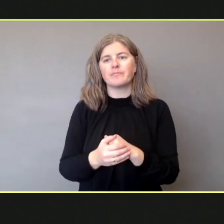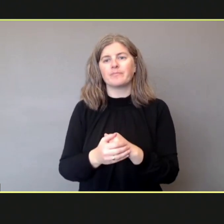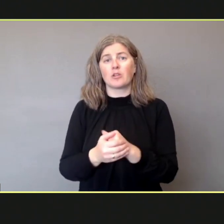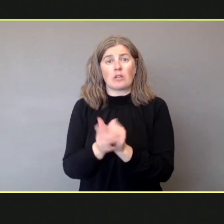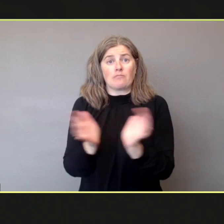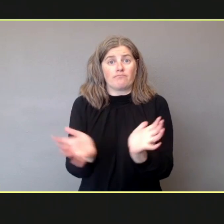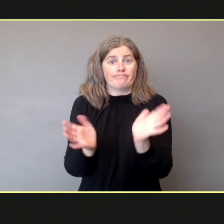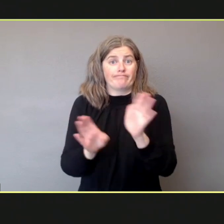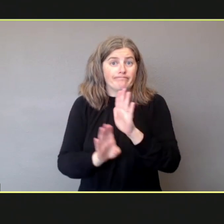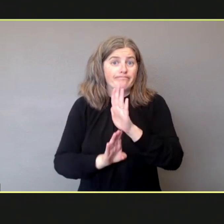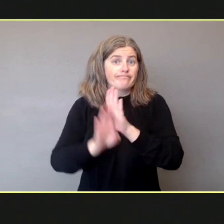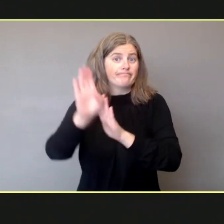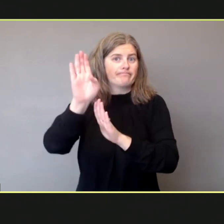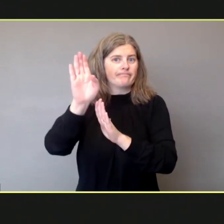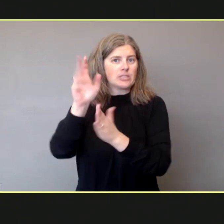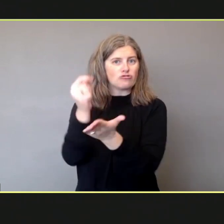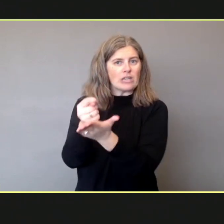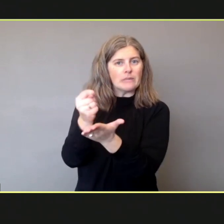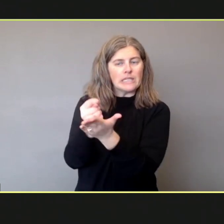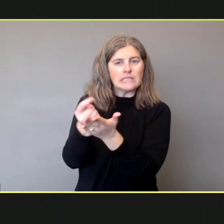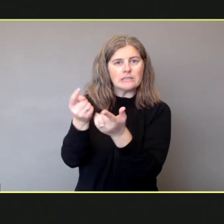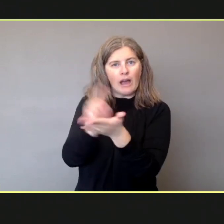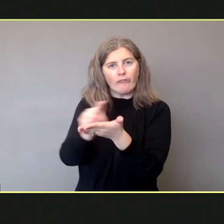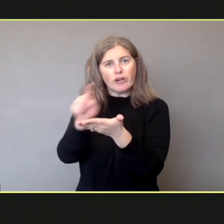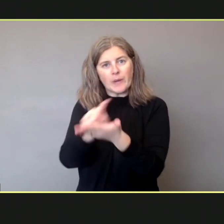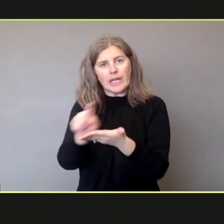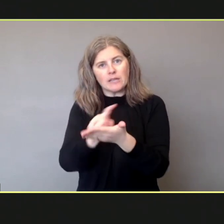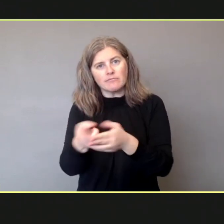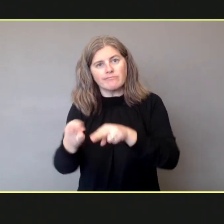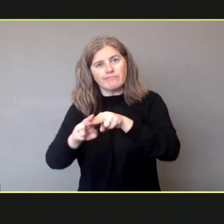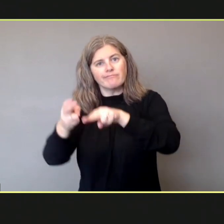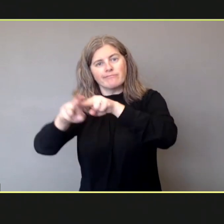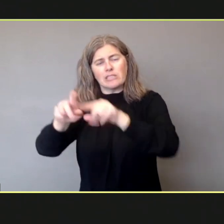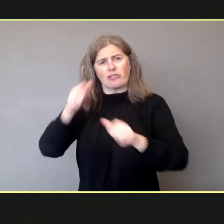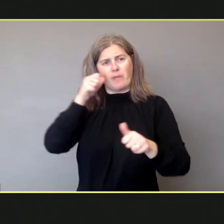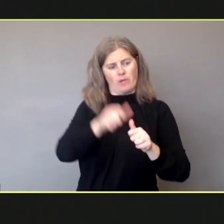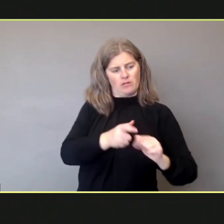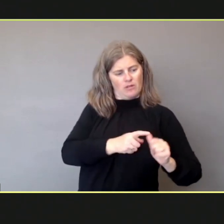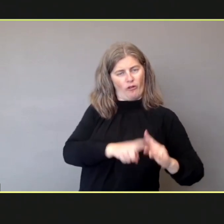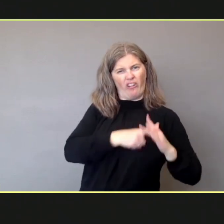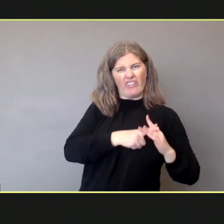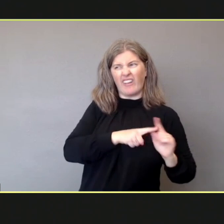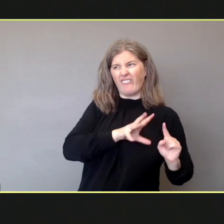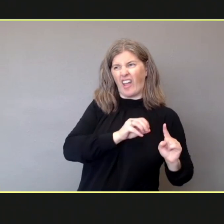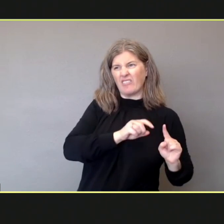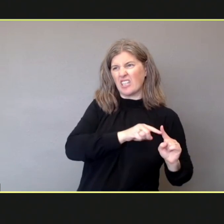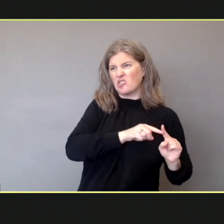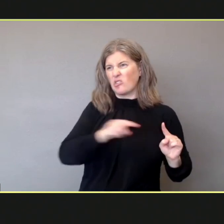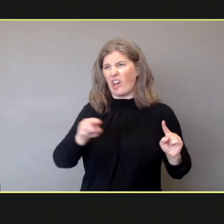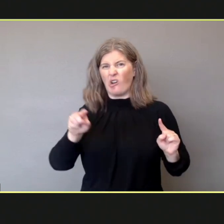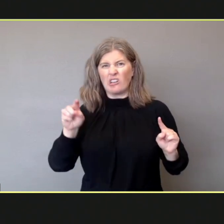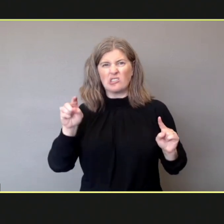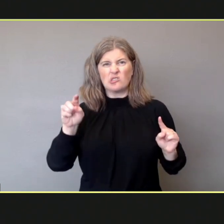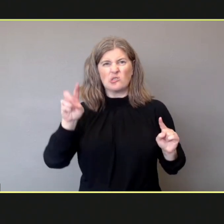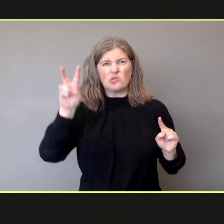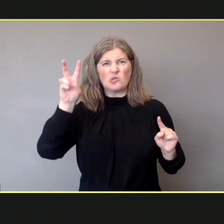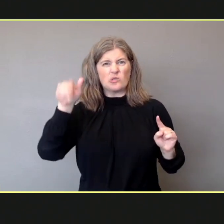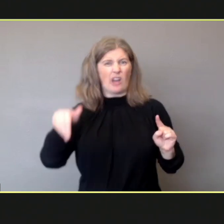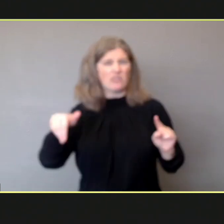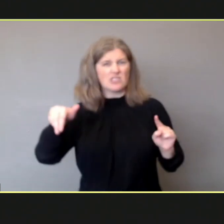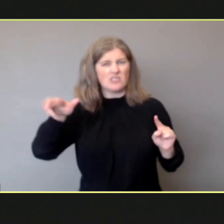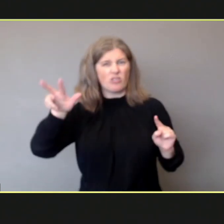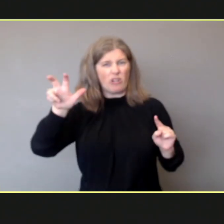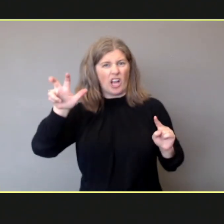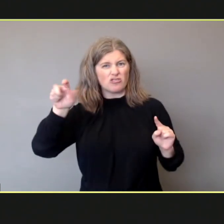our number of treatments from what was early on, like 50 to now 23, 2,400. And